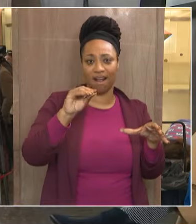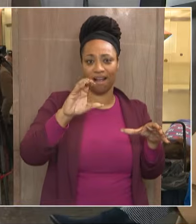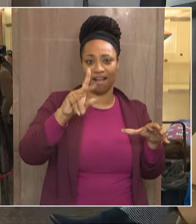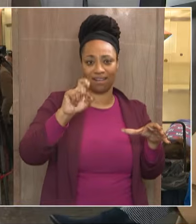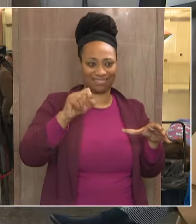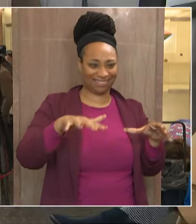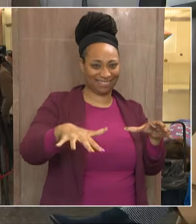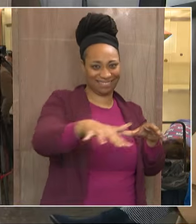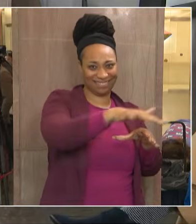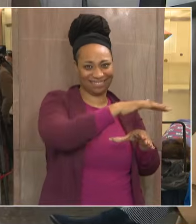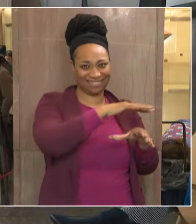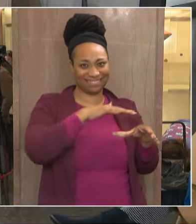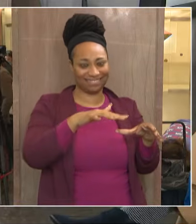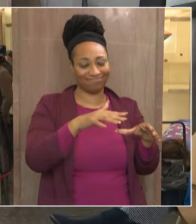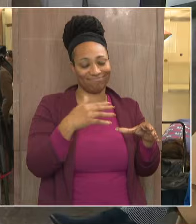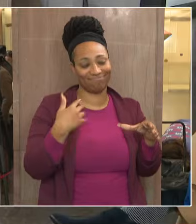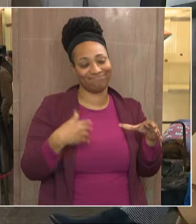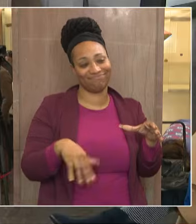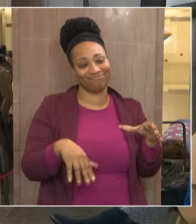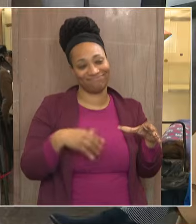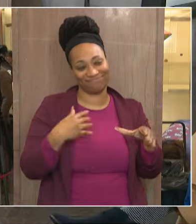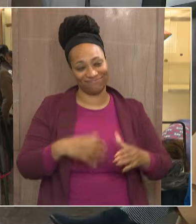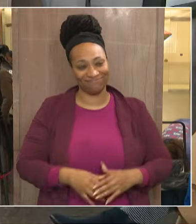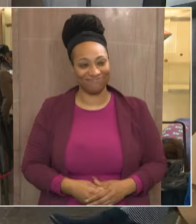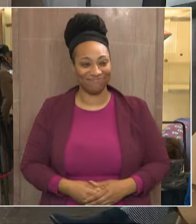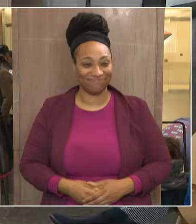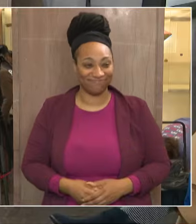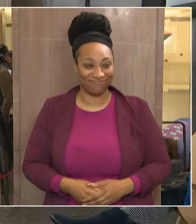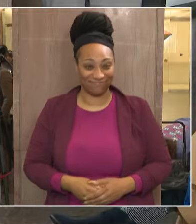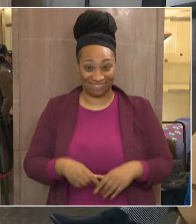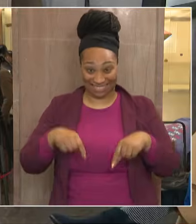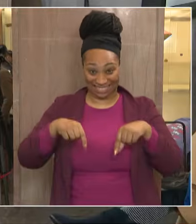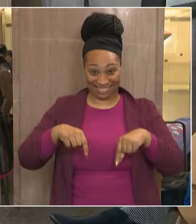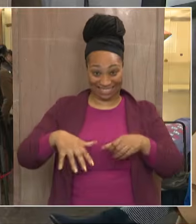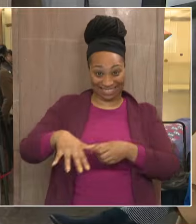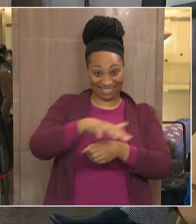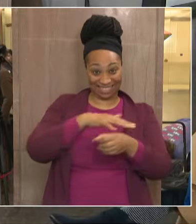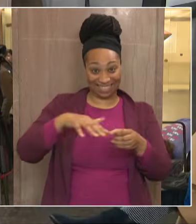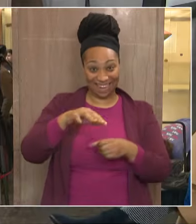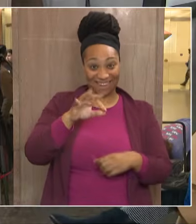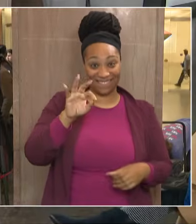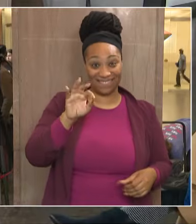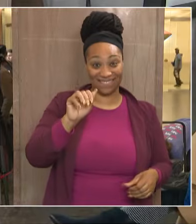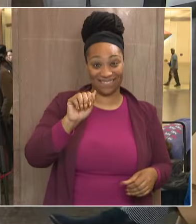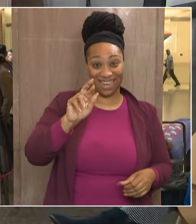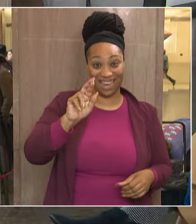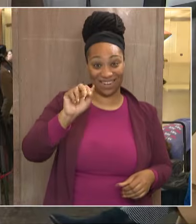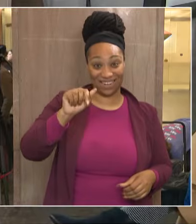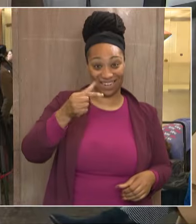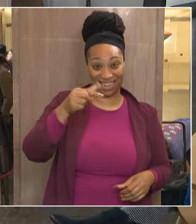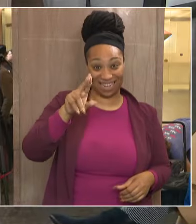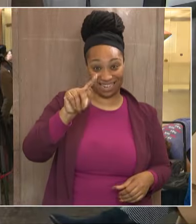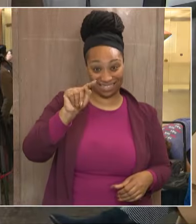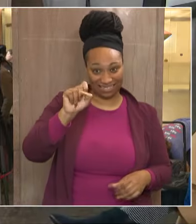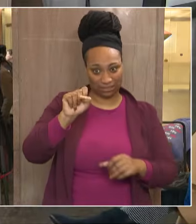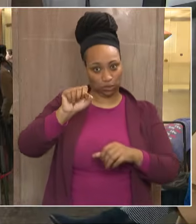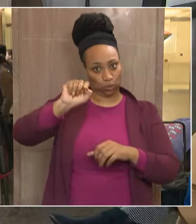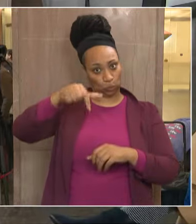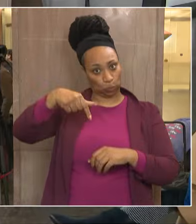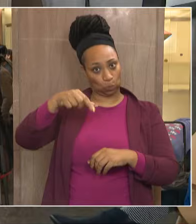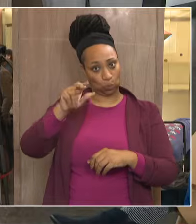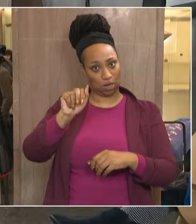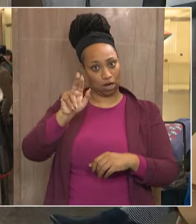19th. Farragut Square, right? And now Art Ave. Art Ave melds